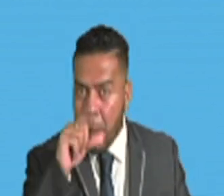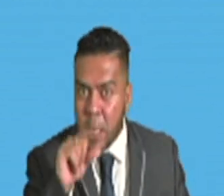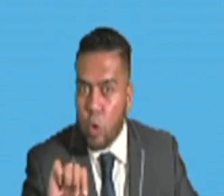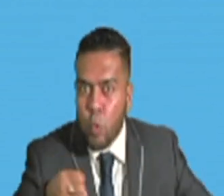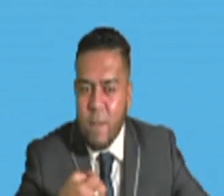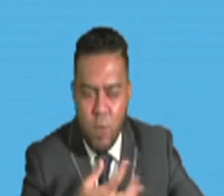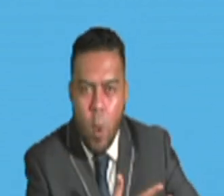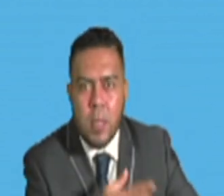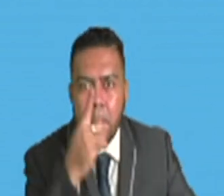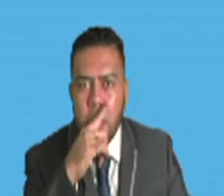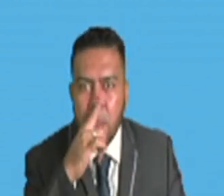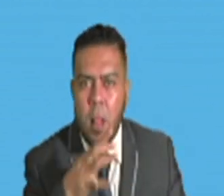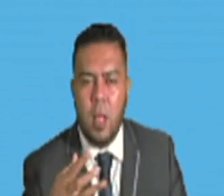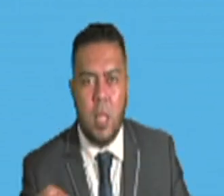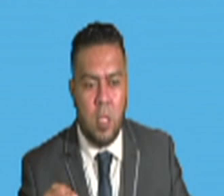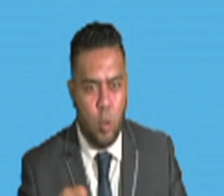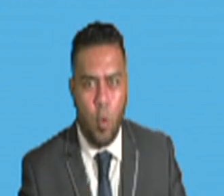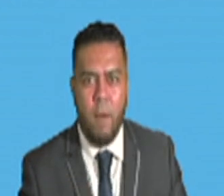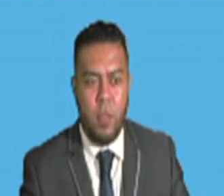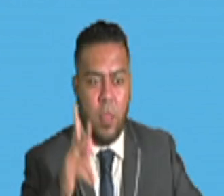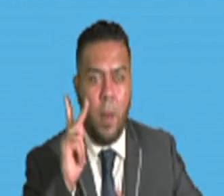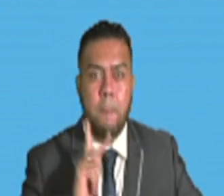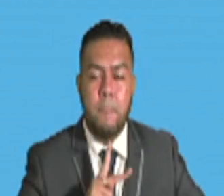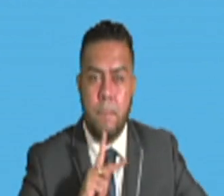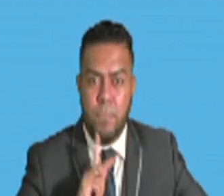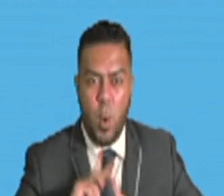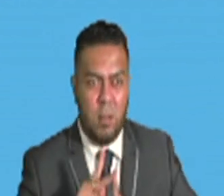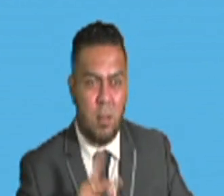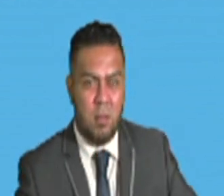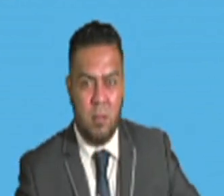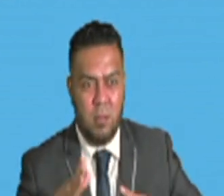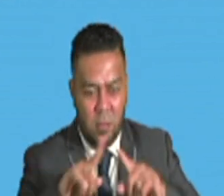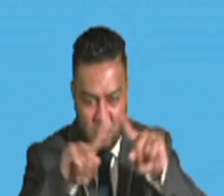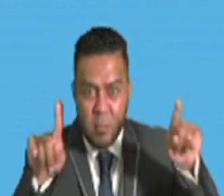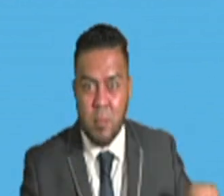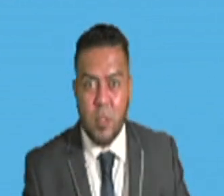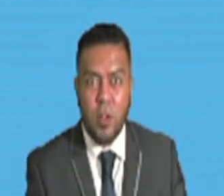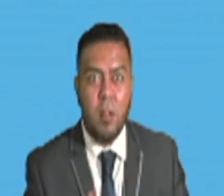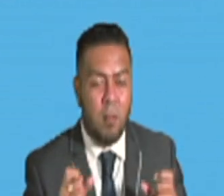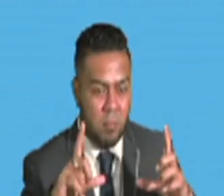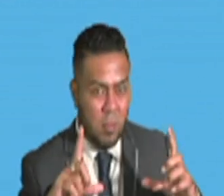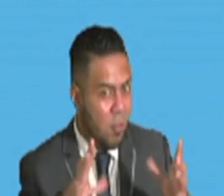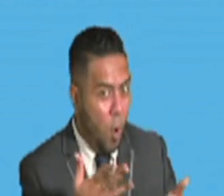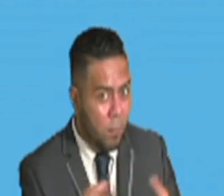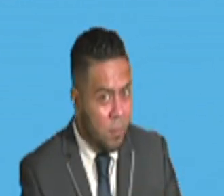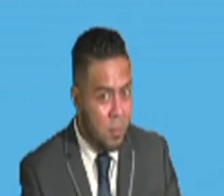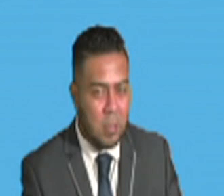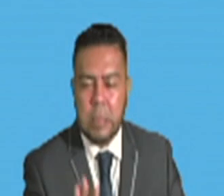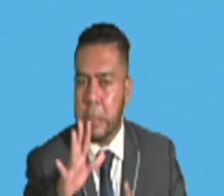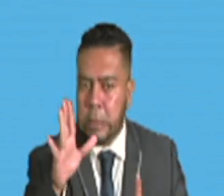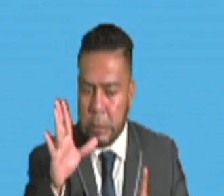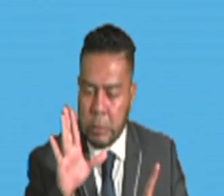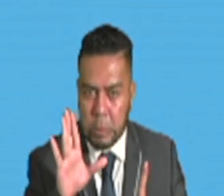influence people, its ability to set the political discourse of this country, Mr. Speaker, sir. And that is precisely what we have